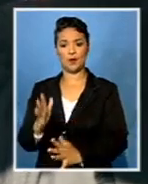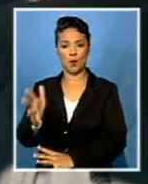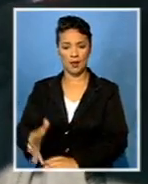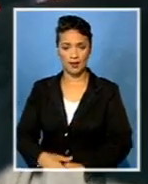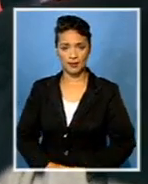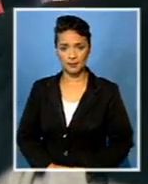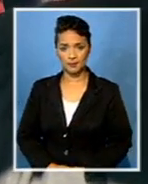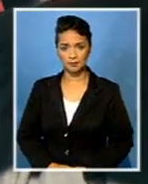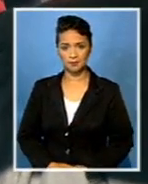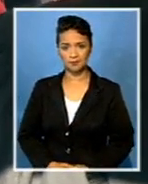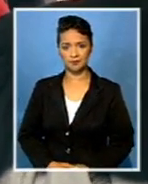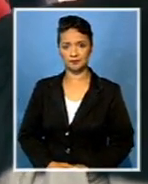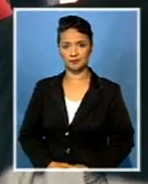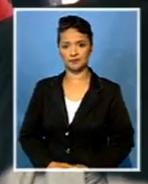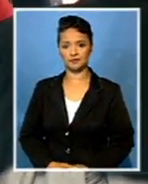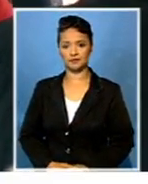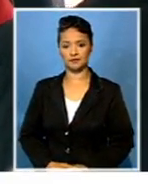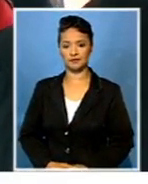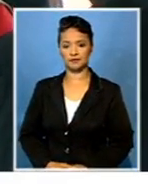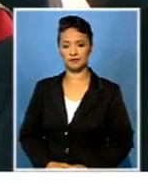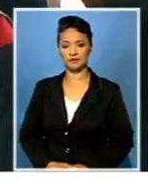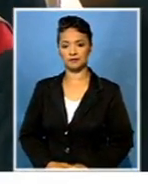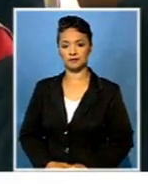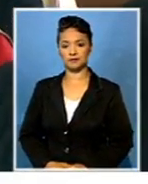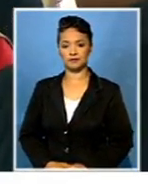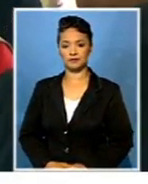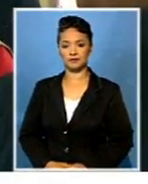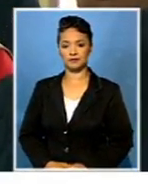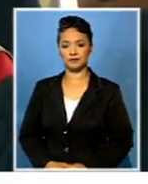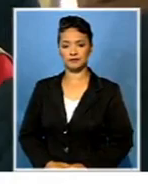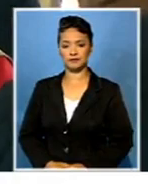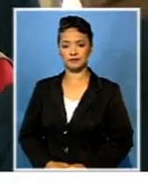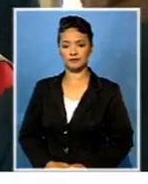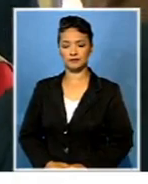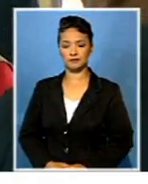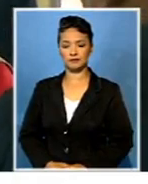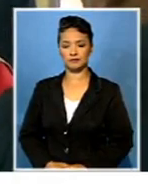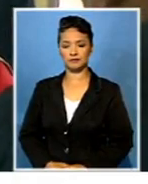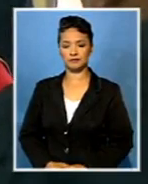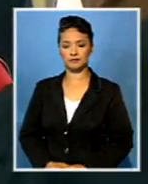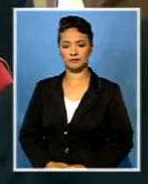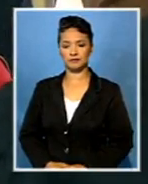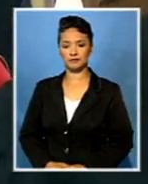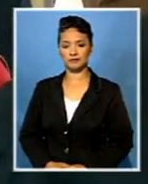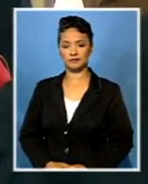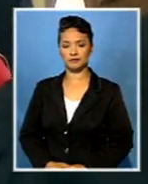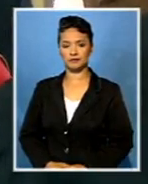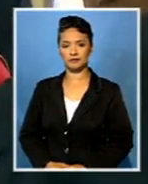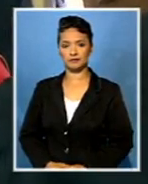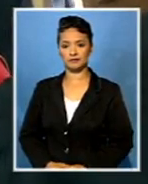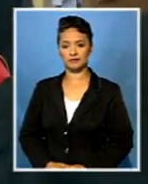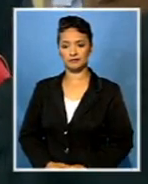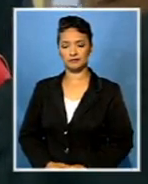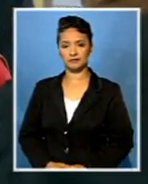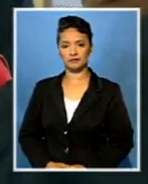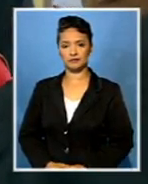I'm Thabane. Do swear that I will be faithful and bear true allegiance to His Majesty King Letsie